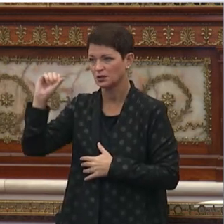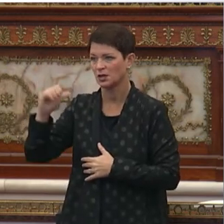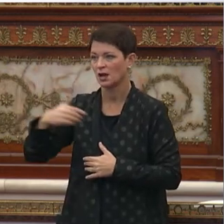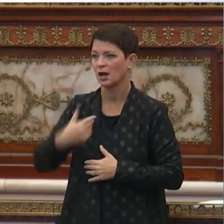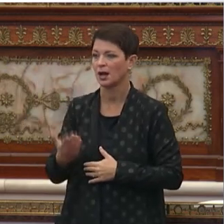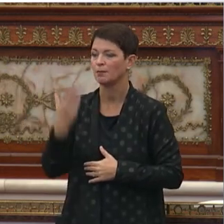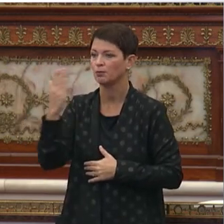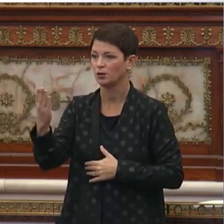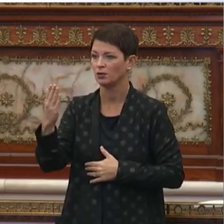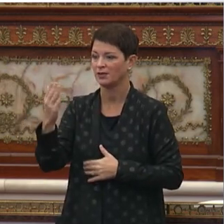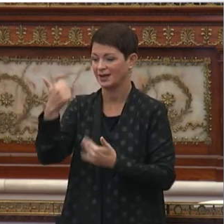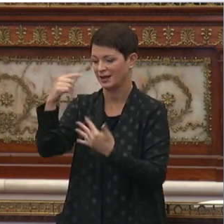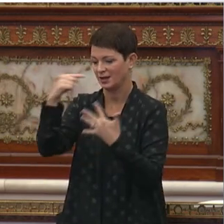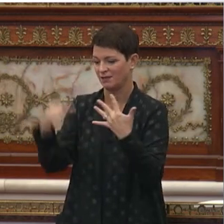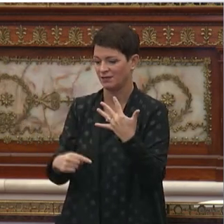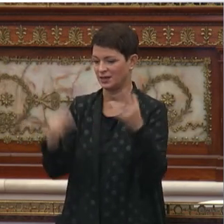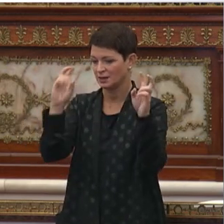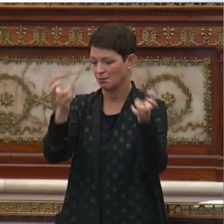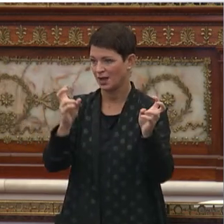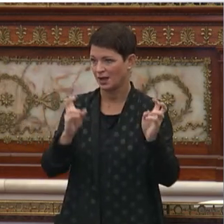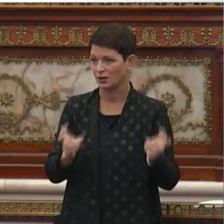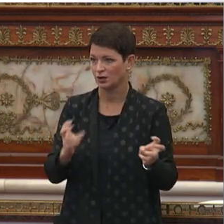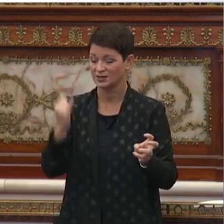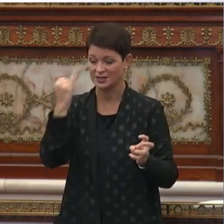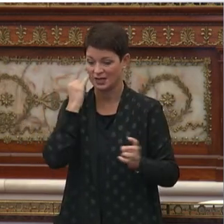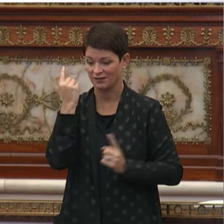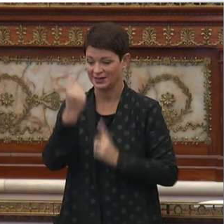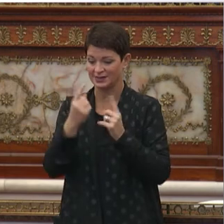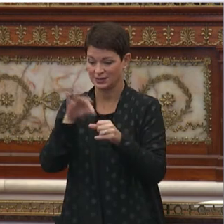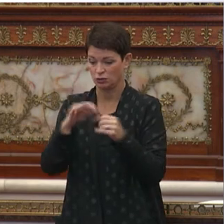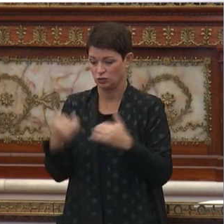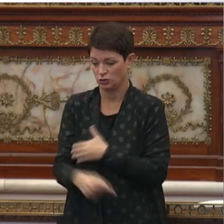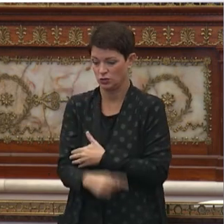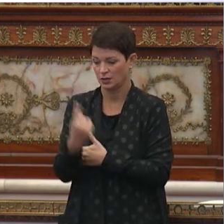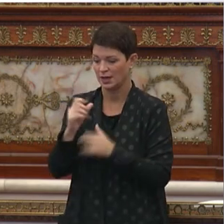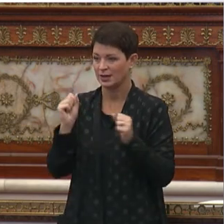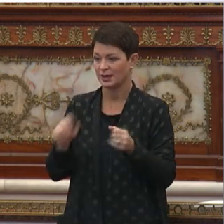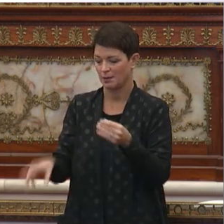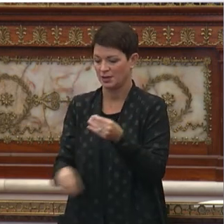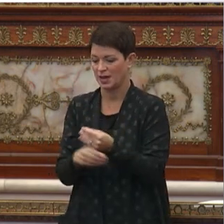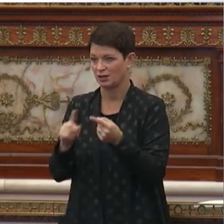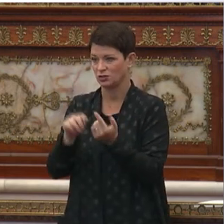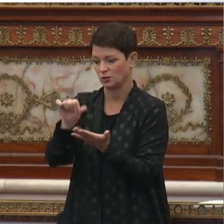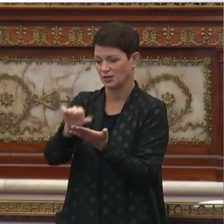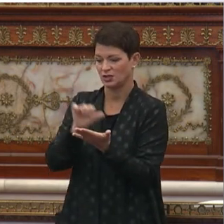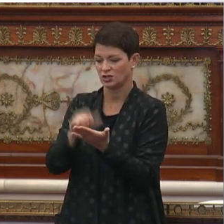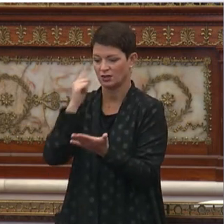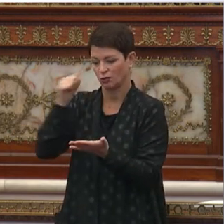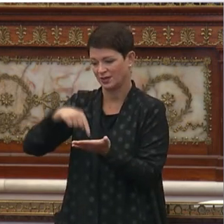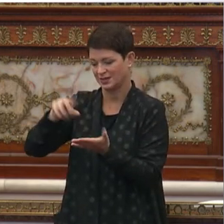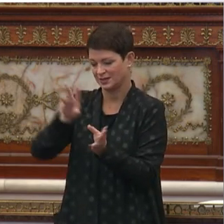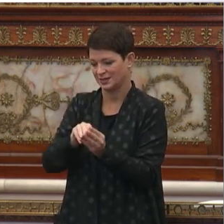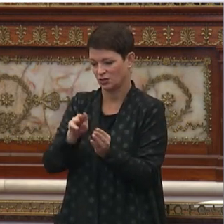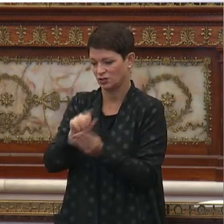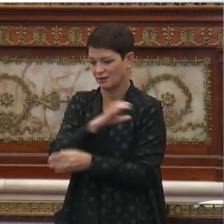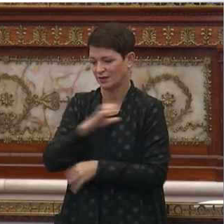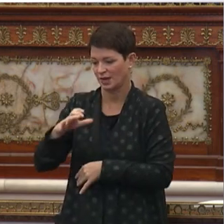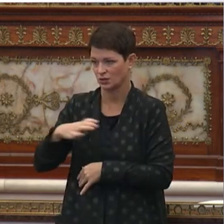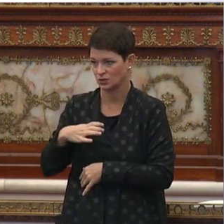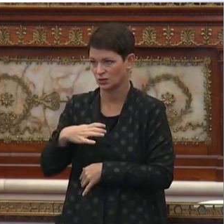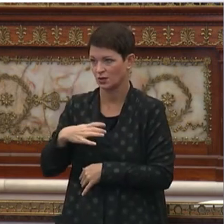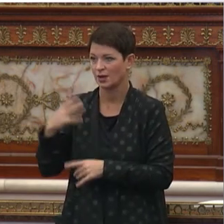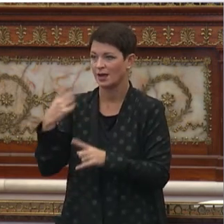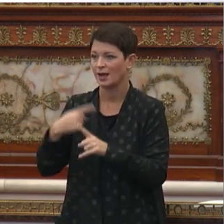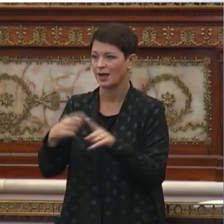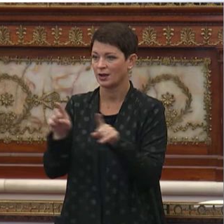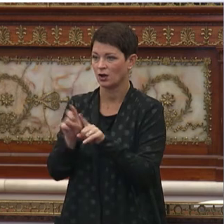move that any of the following matters, if considered today, may be added to the agenda for this session of council and